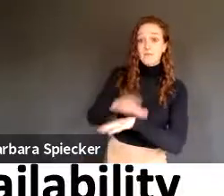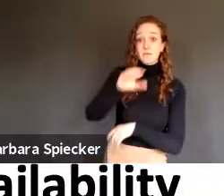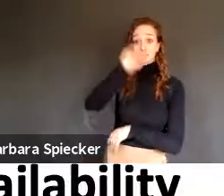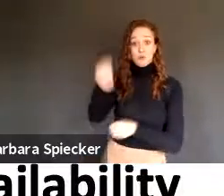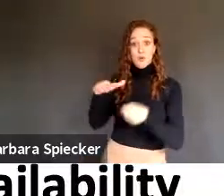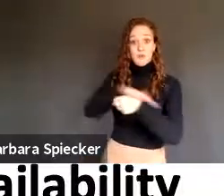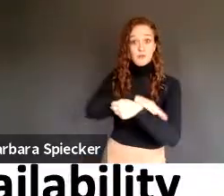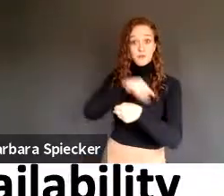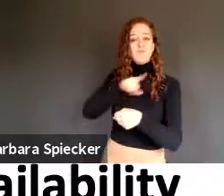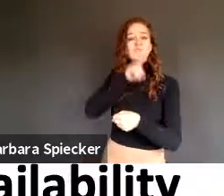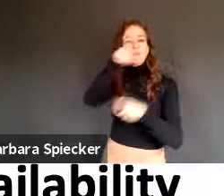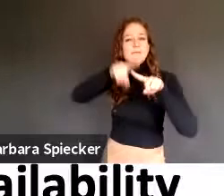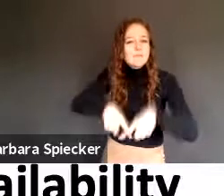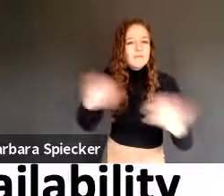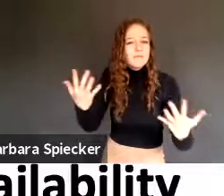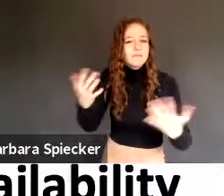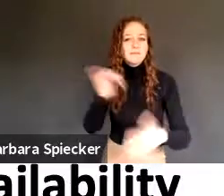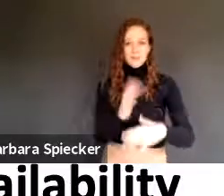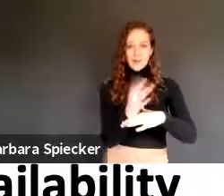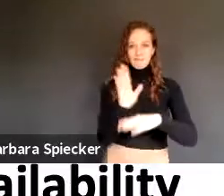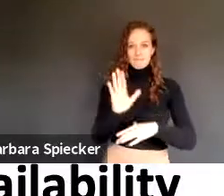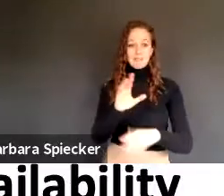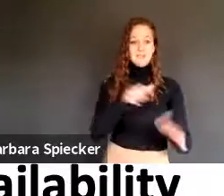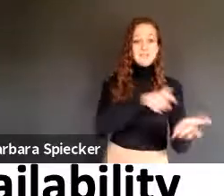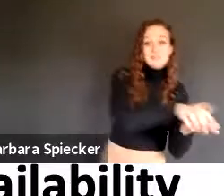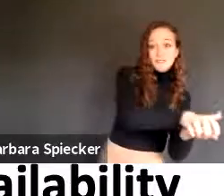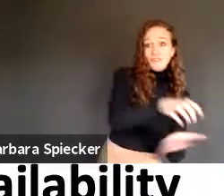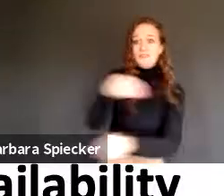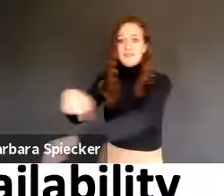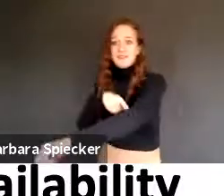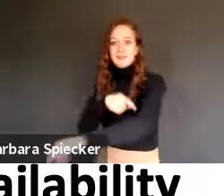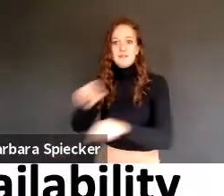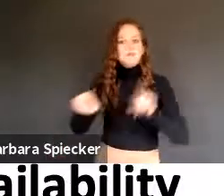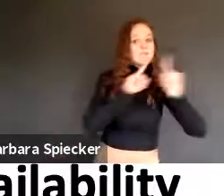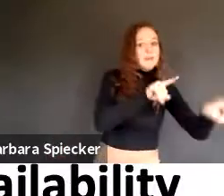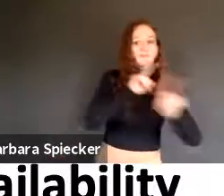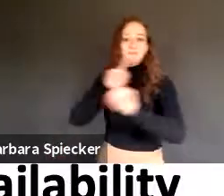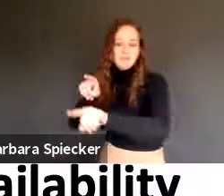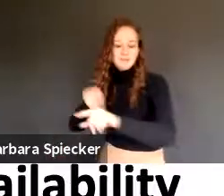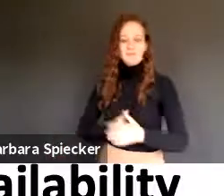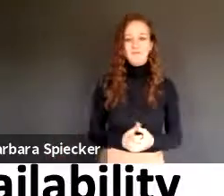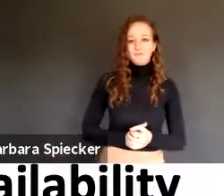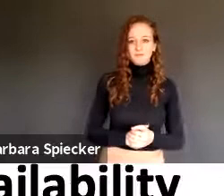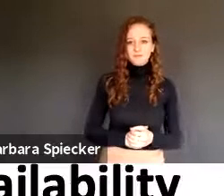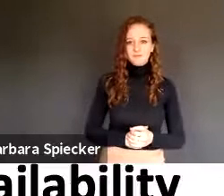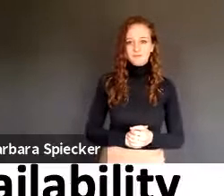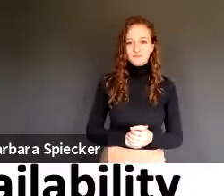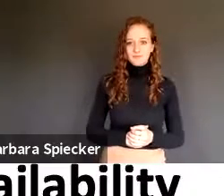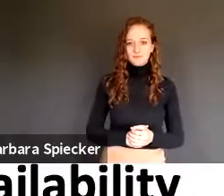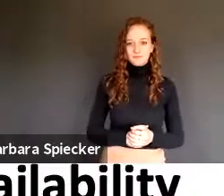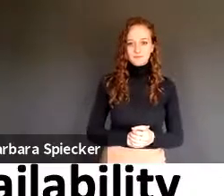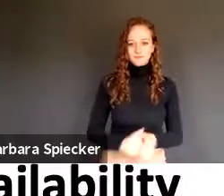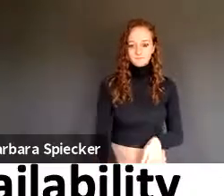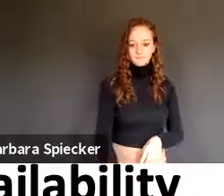So what I found was that the effects of El Nino on percent cover really just depended on the responses of the density and length